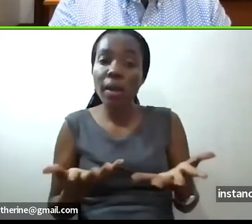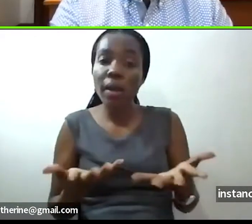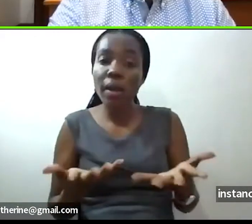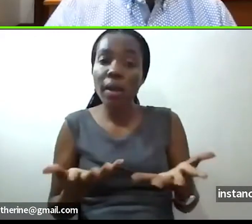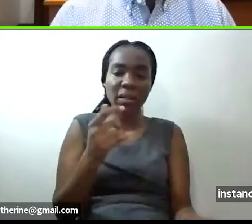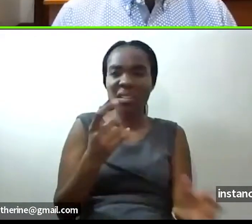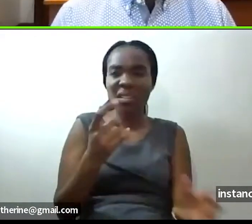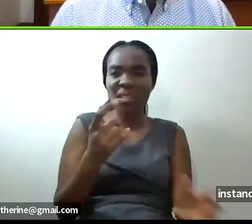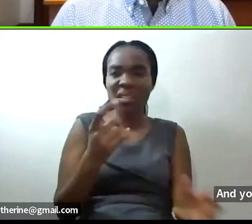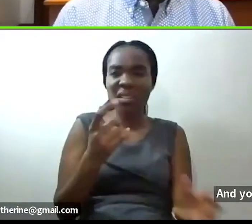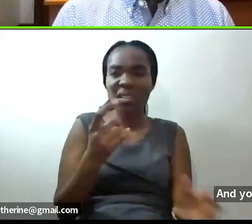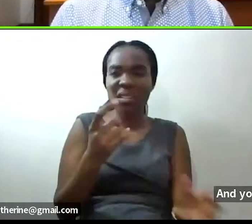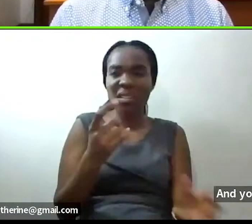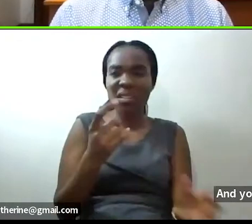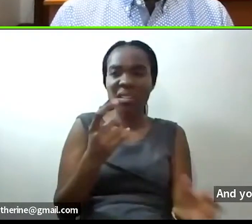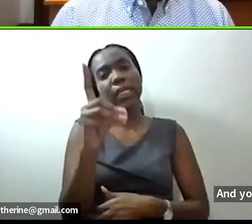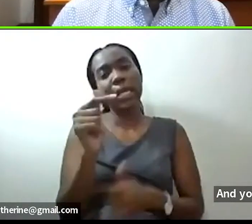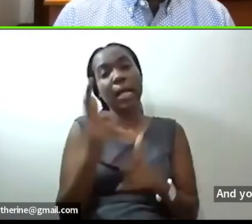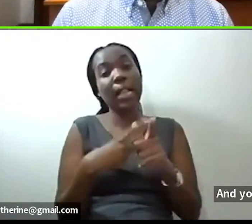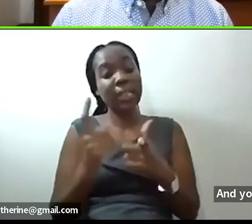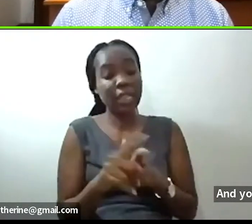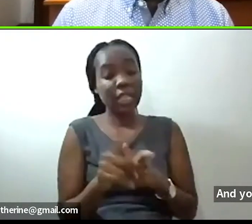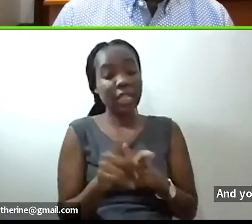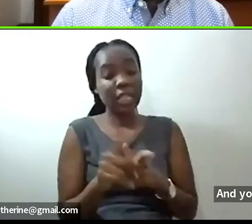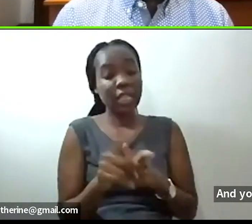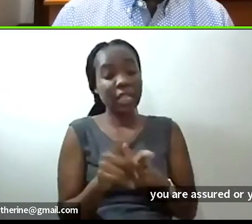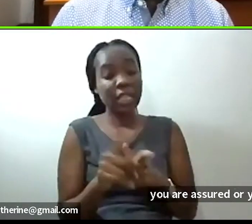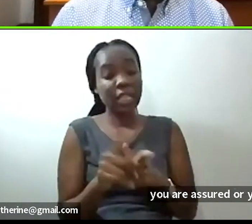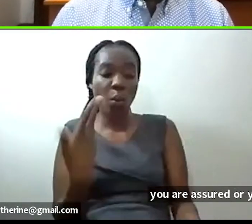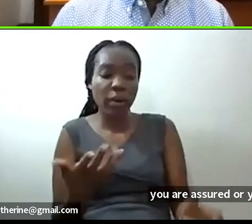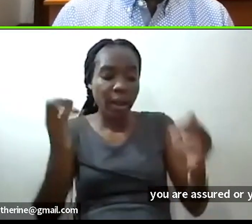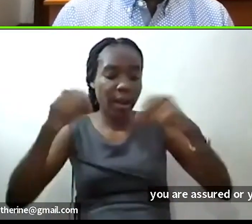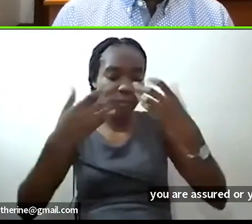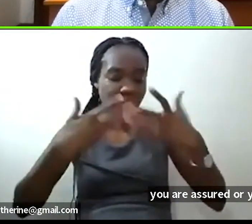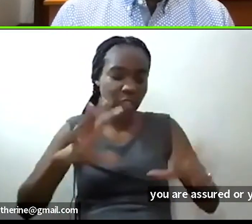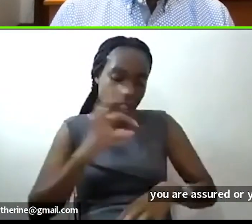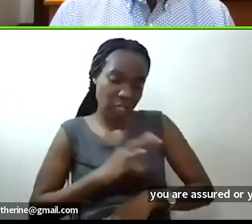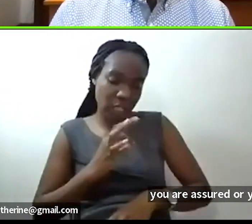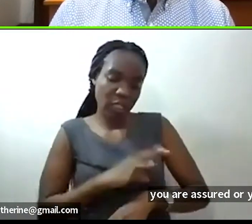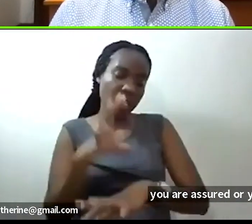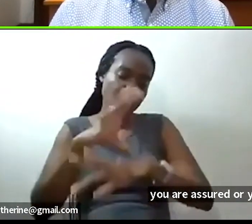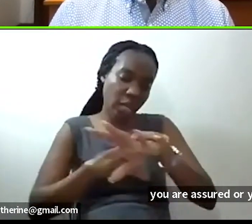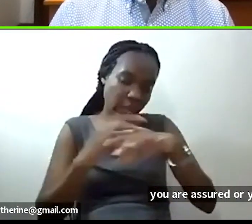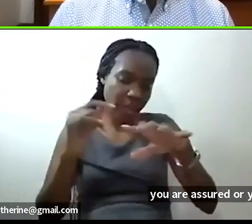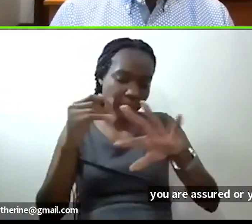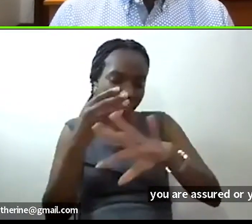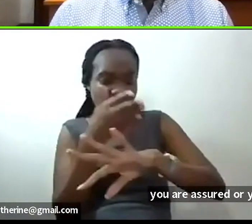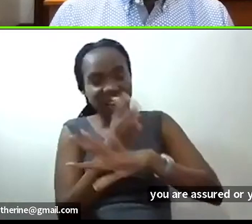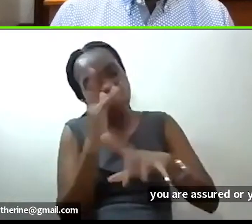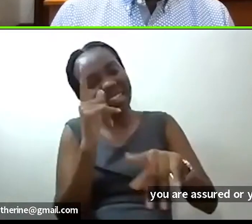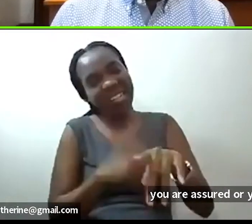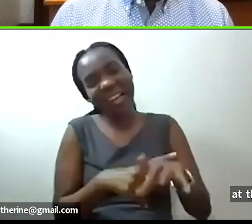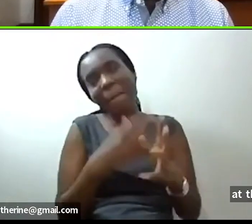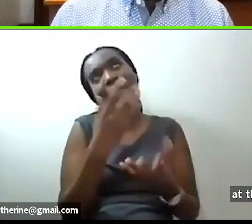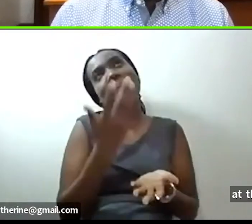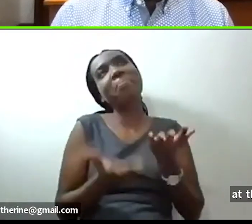agreed that you'll get interest at the periods of, let's say, if you buy